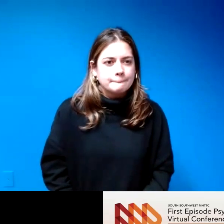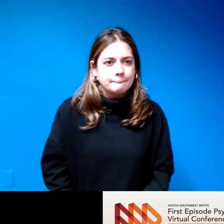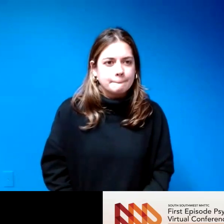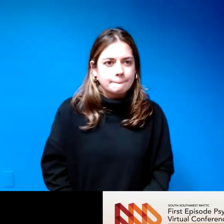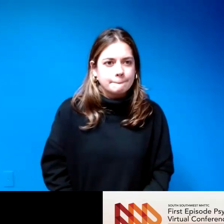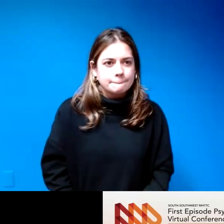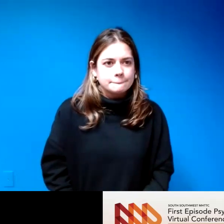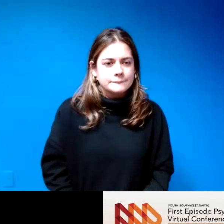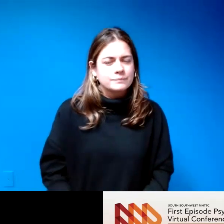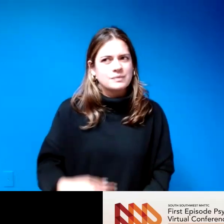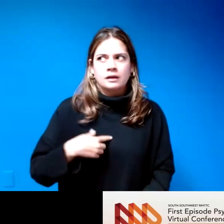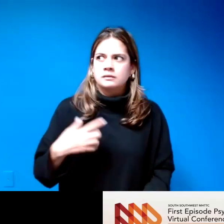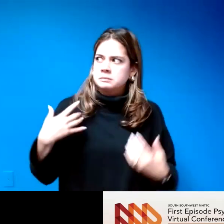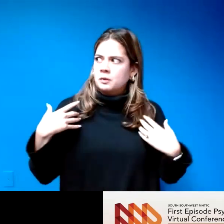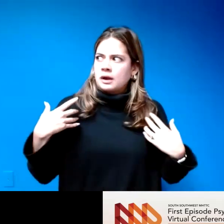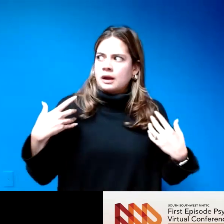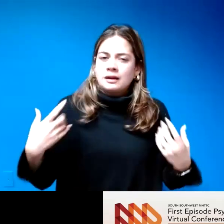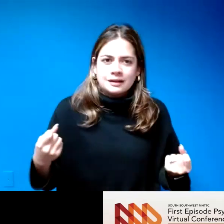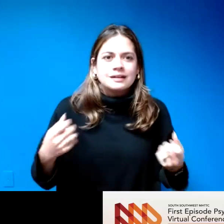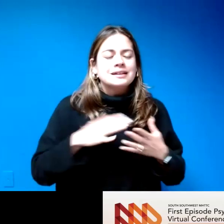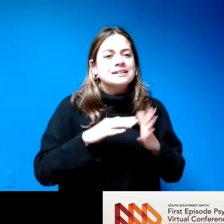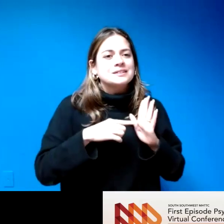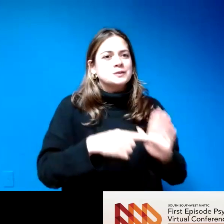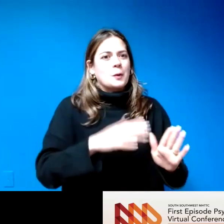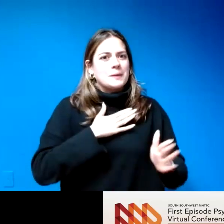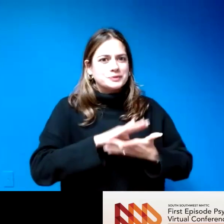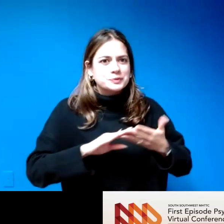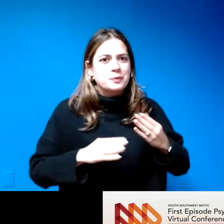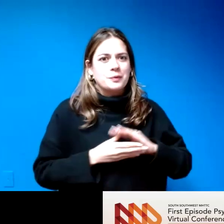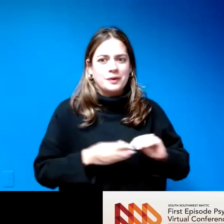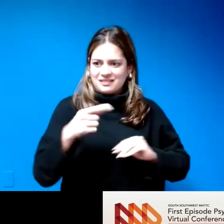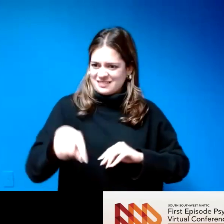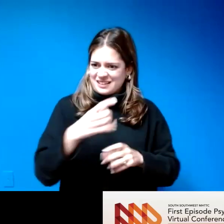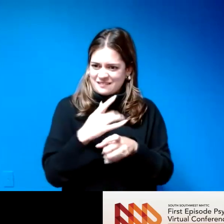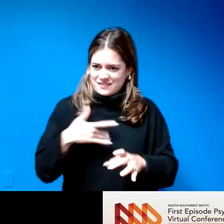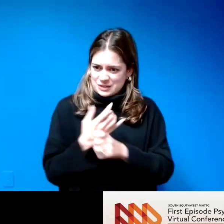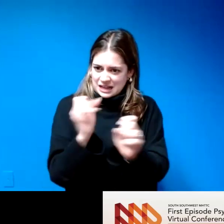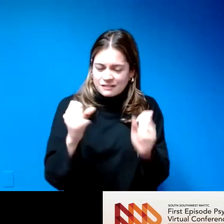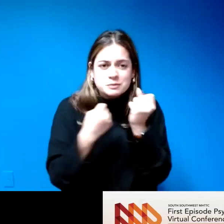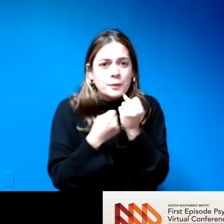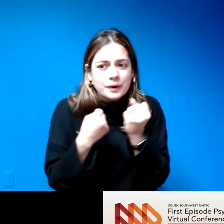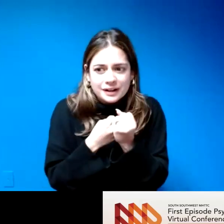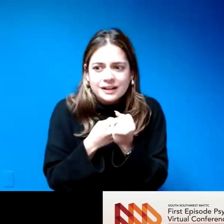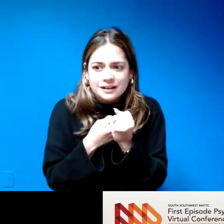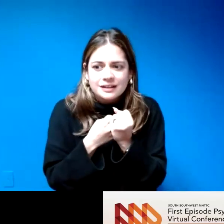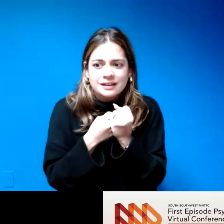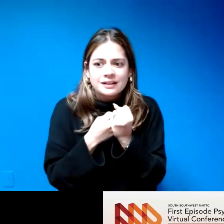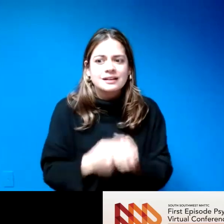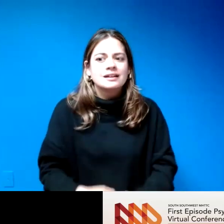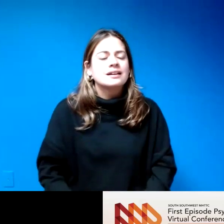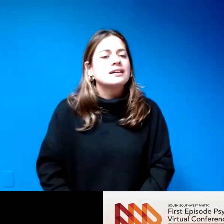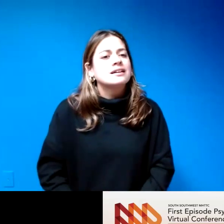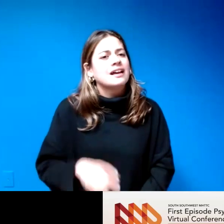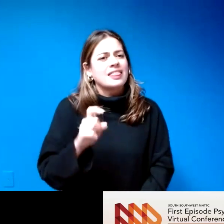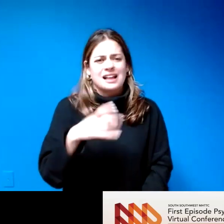am I having the courage to share this story if the person feels safe and supported? That may be a very